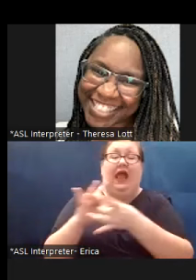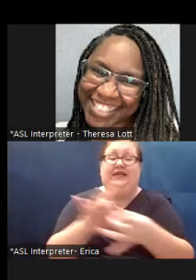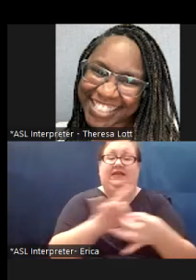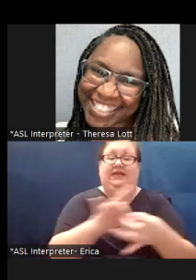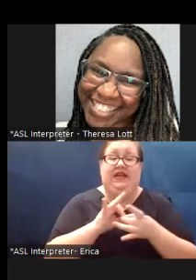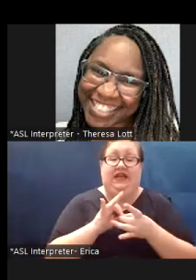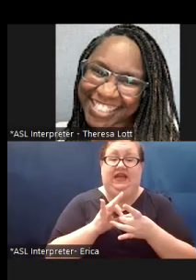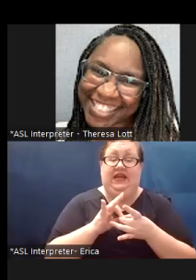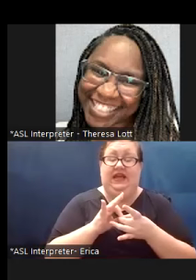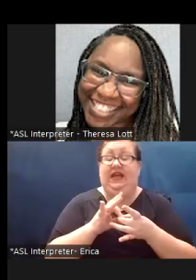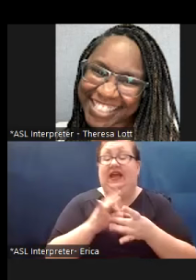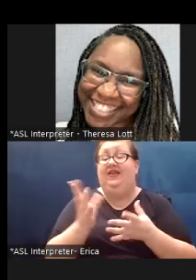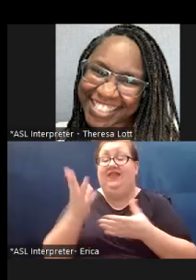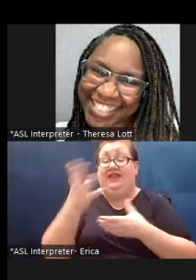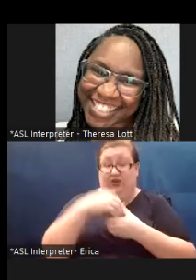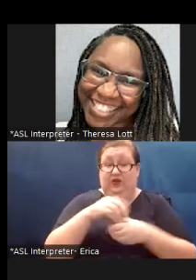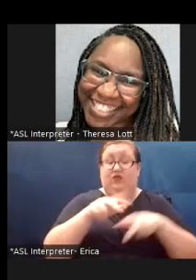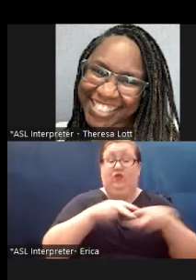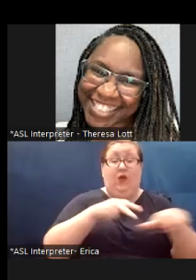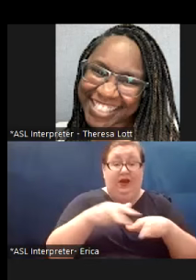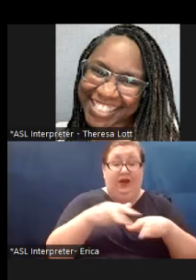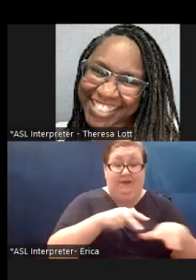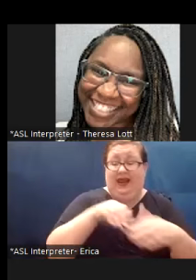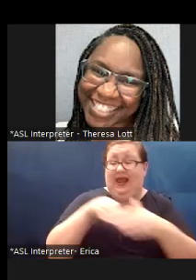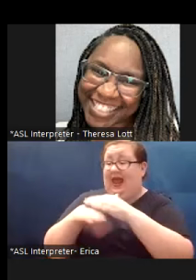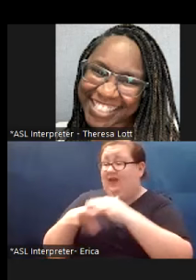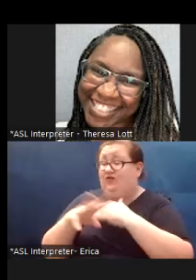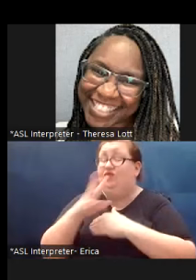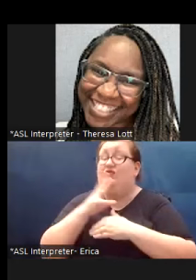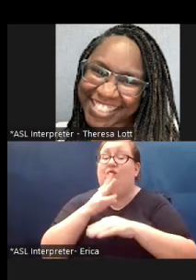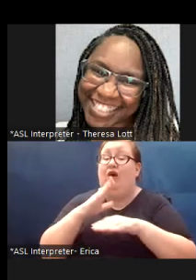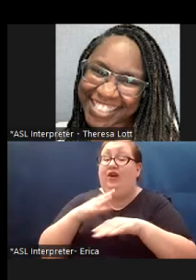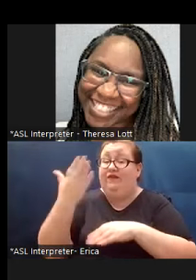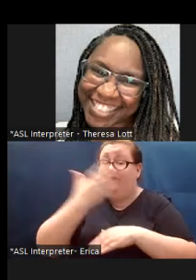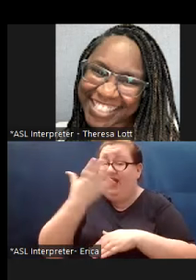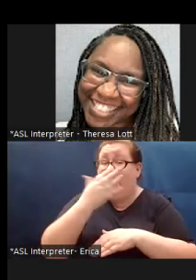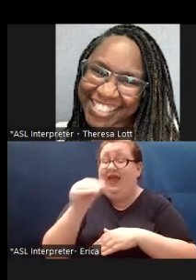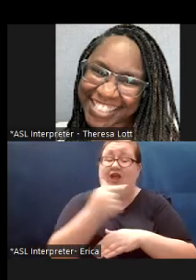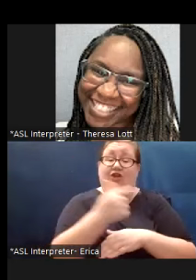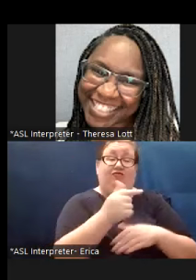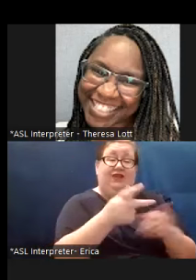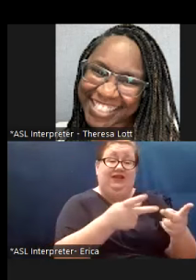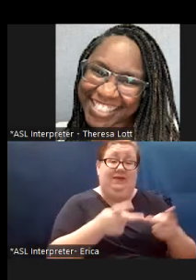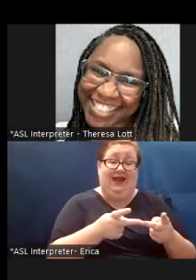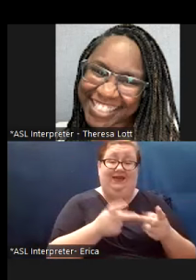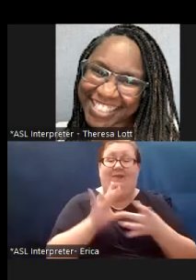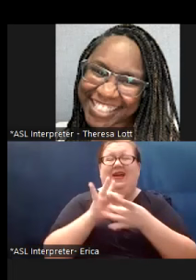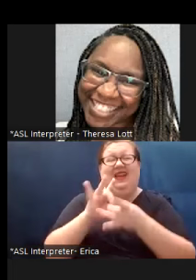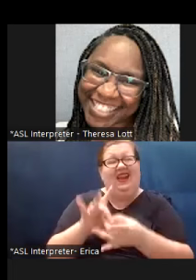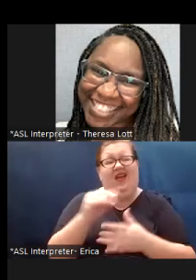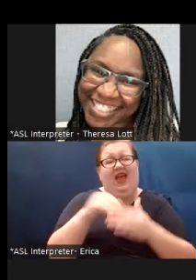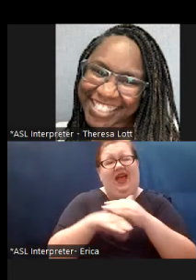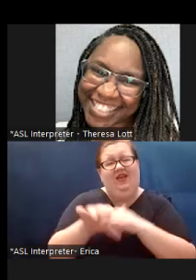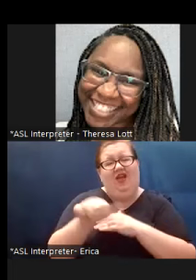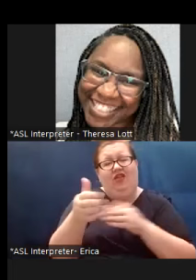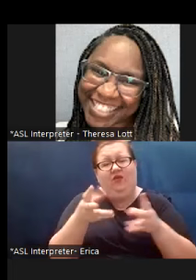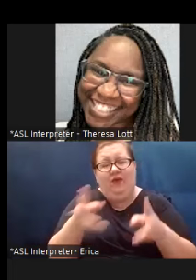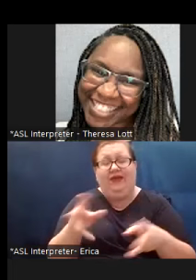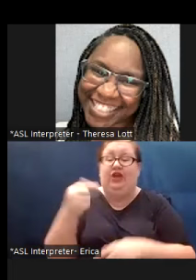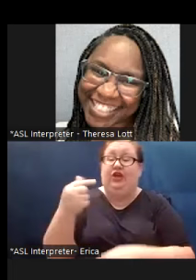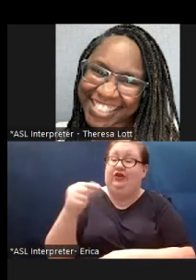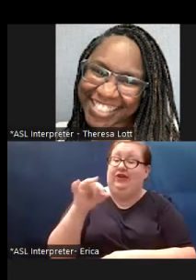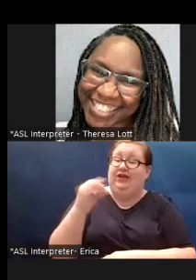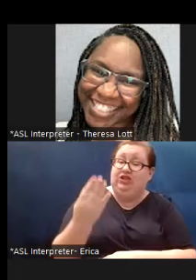includes walkability and access to the waterfront and green space, but also connectivity and access in other ways, green jobs,